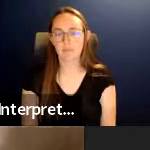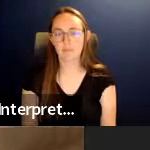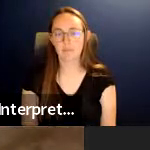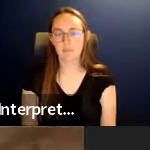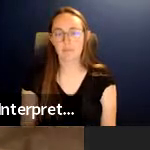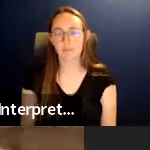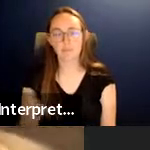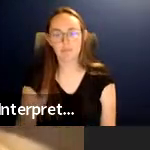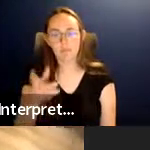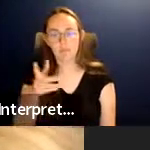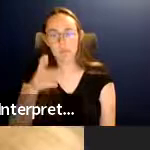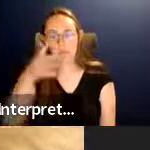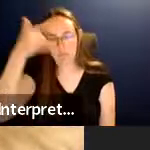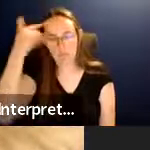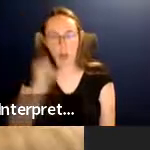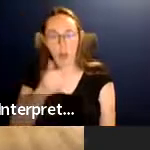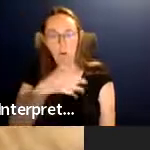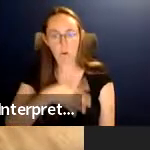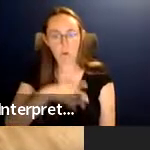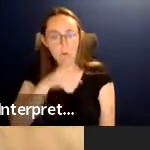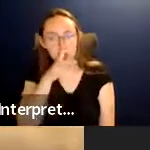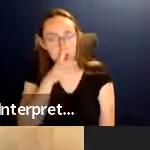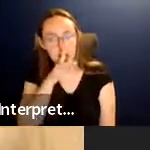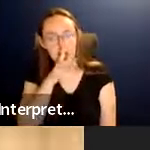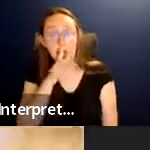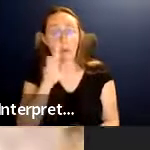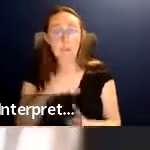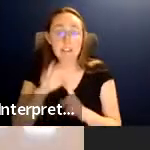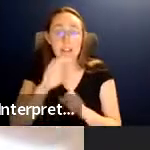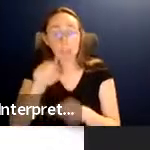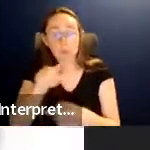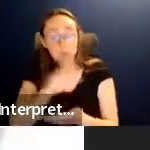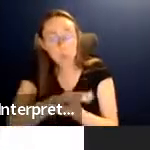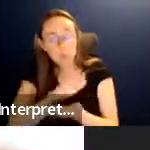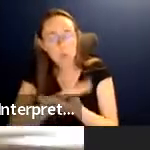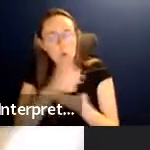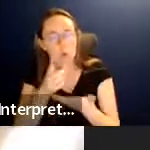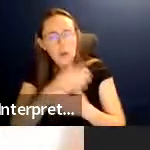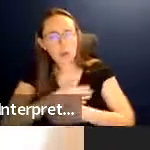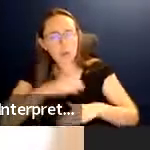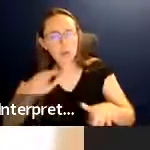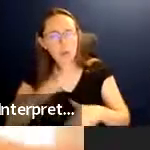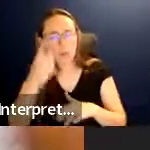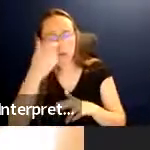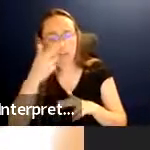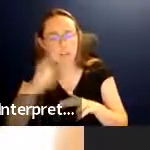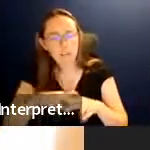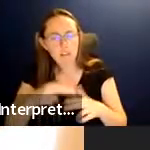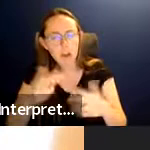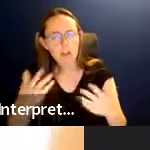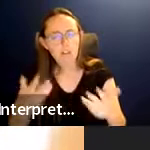So besides going to school, what do you like to do for fun?